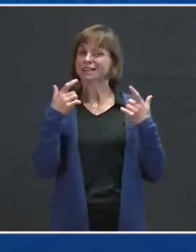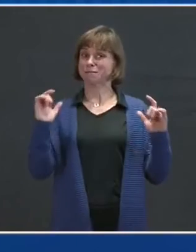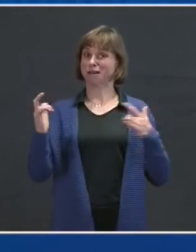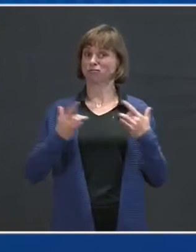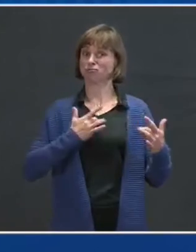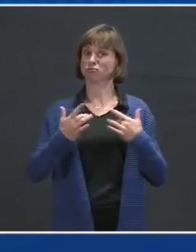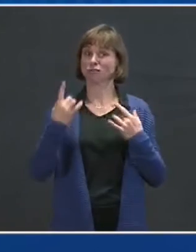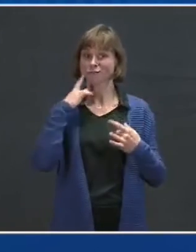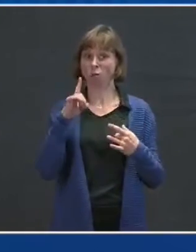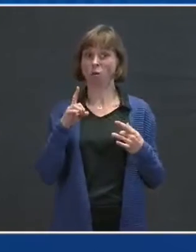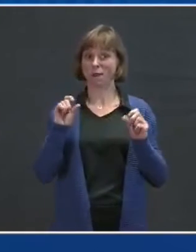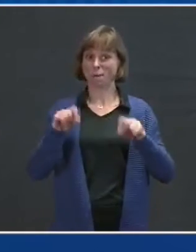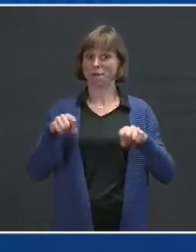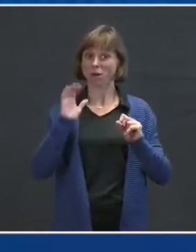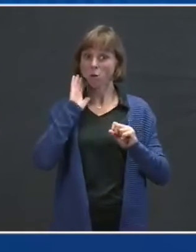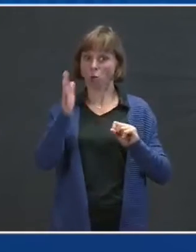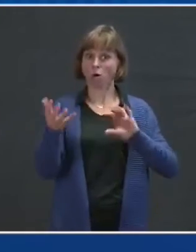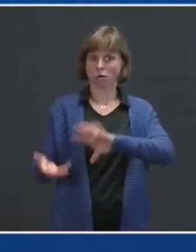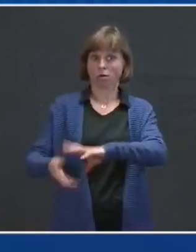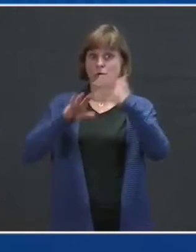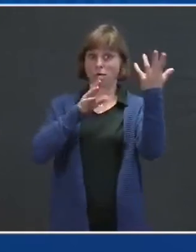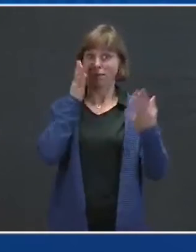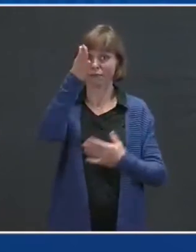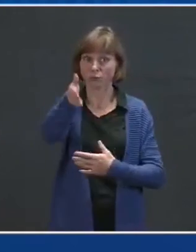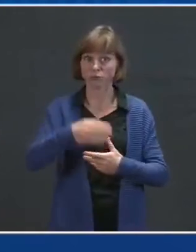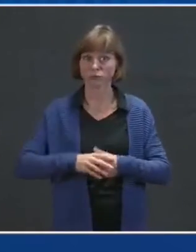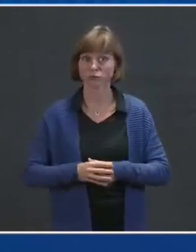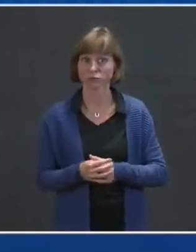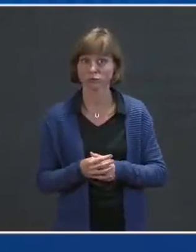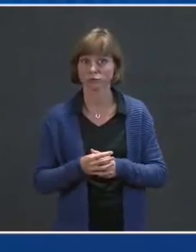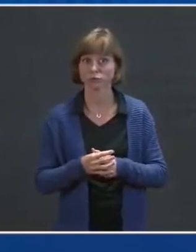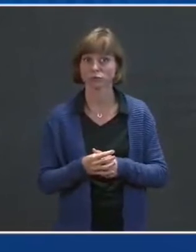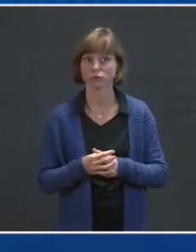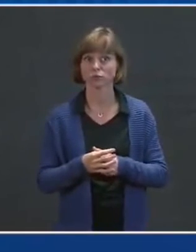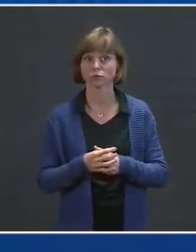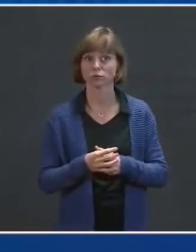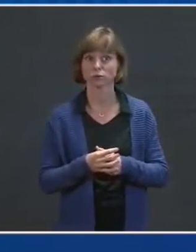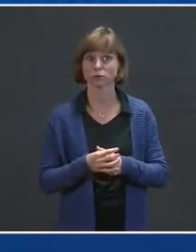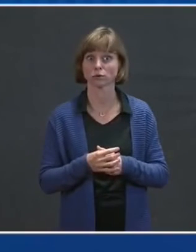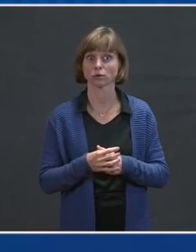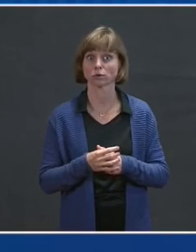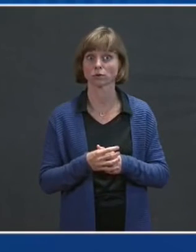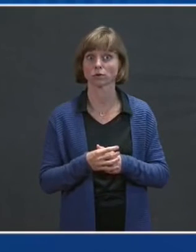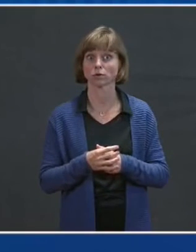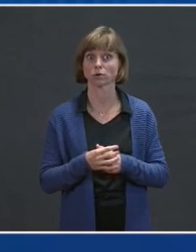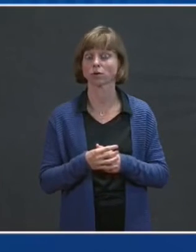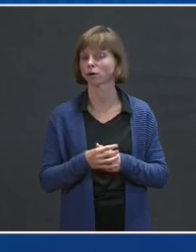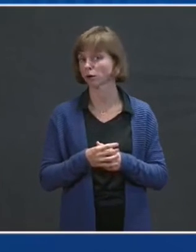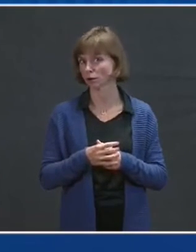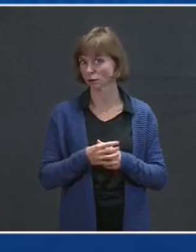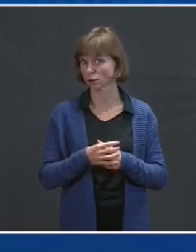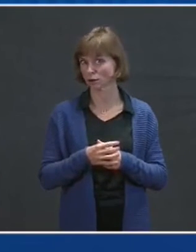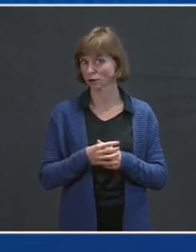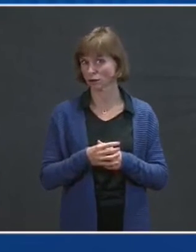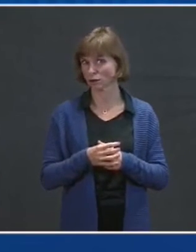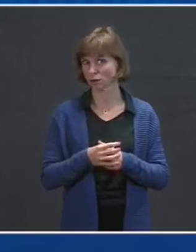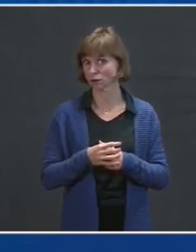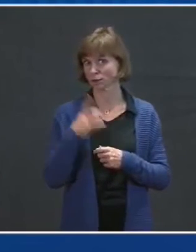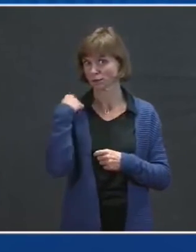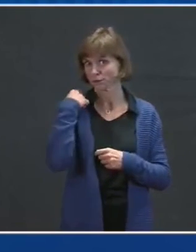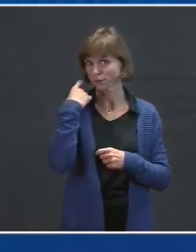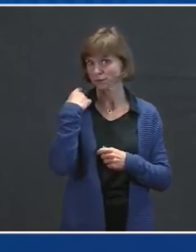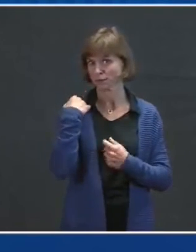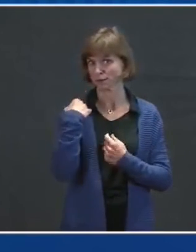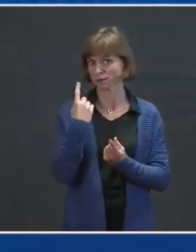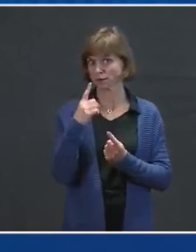this to become disruptive. Go ahead. You had your hand raised for a while. Since this involved both government agencies and the